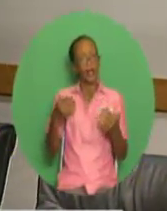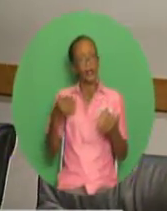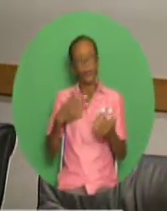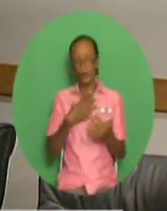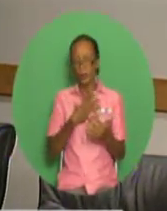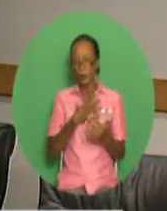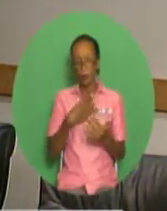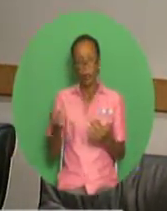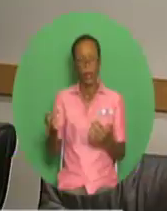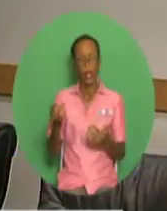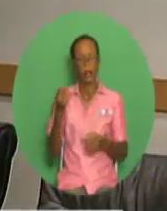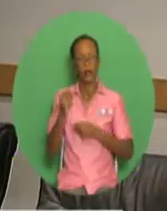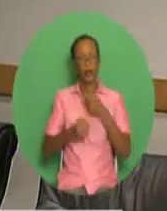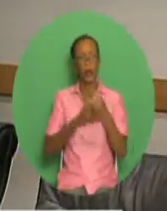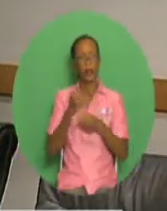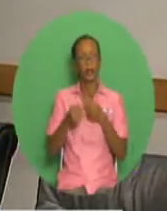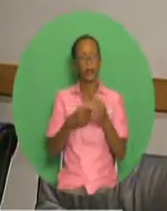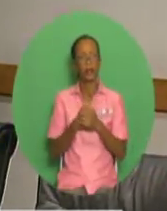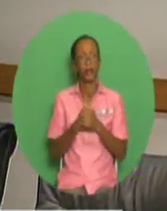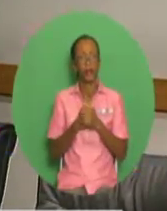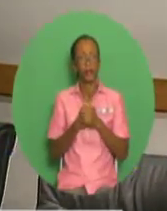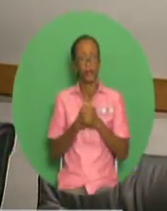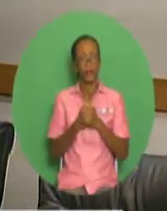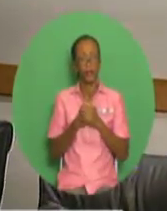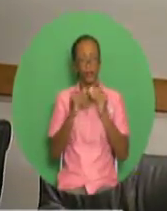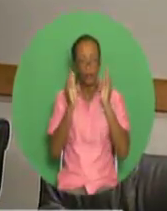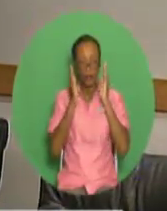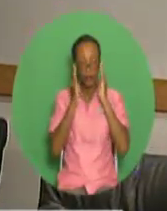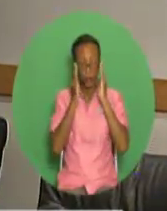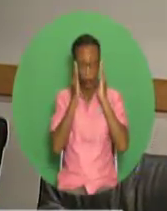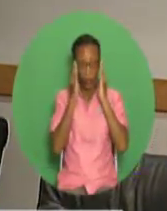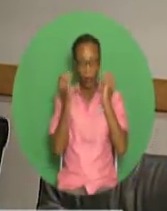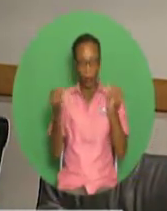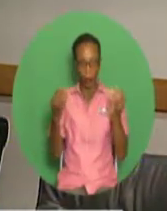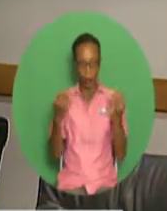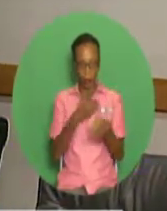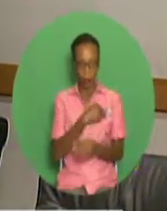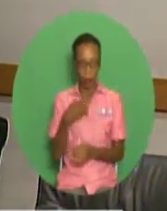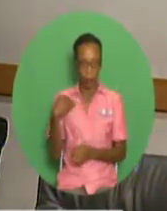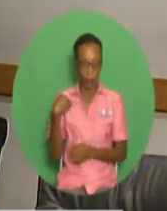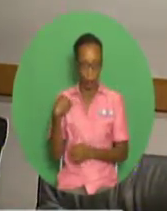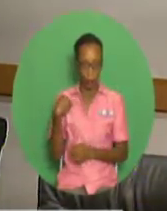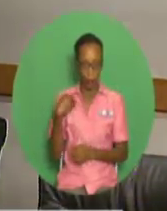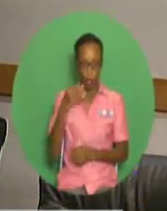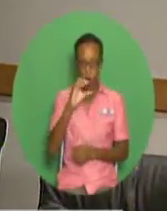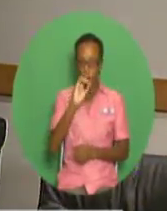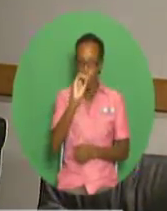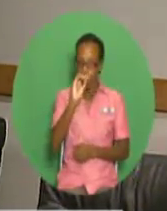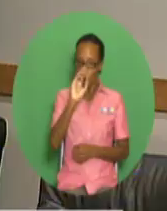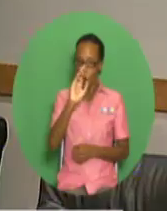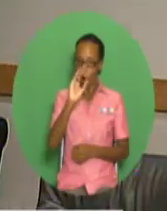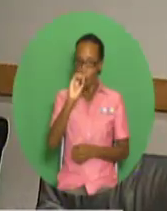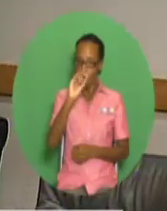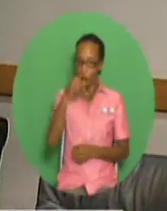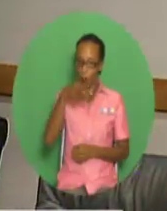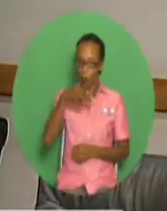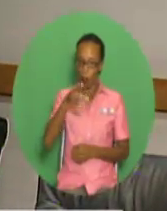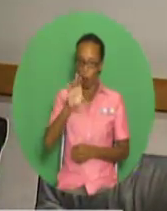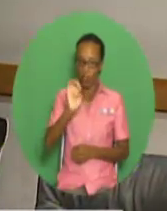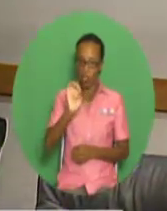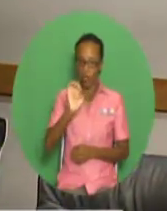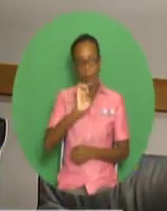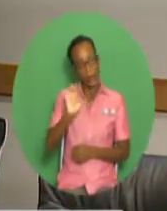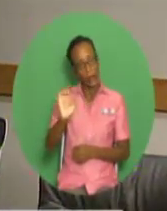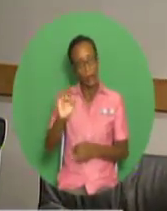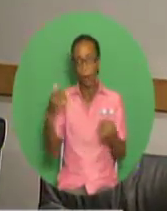golf. And the irony of it is a number of members, I know Oropouche East, I know Caroni East, and a number of others play the